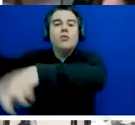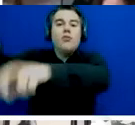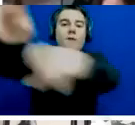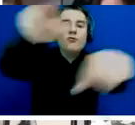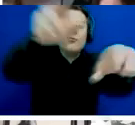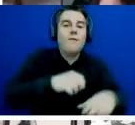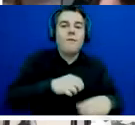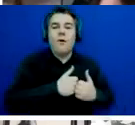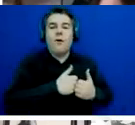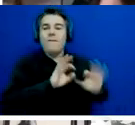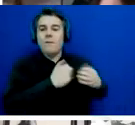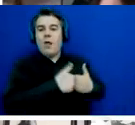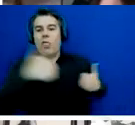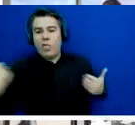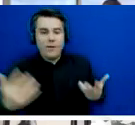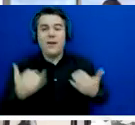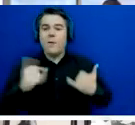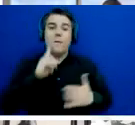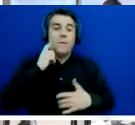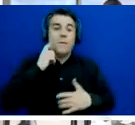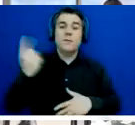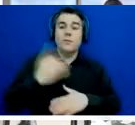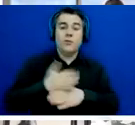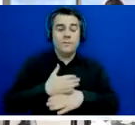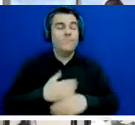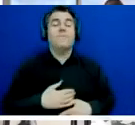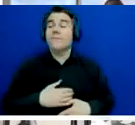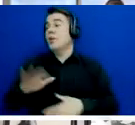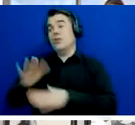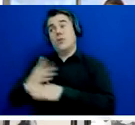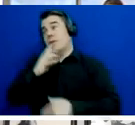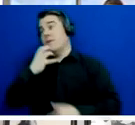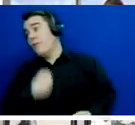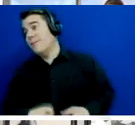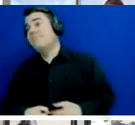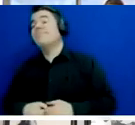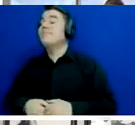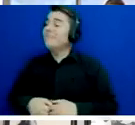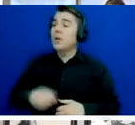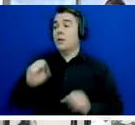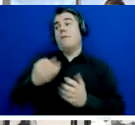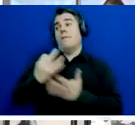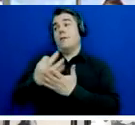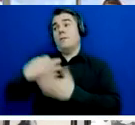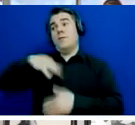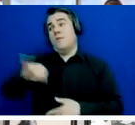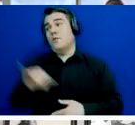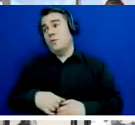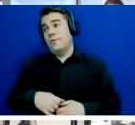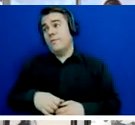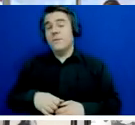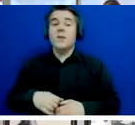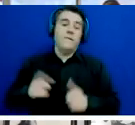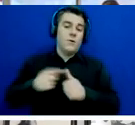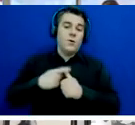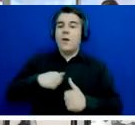it's all because someone shared. Sharing is caring, and it can be financially rewarding too. So the first thing that we like to teach